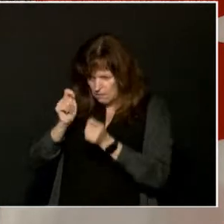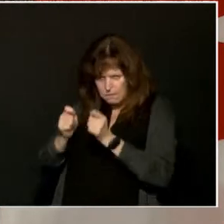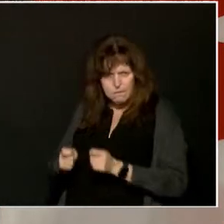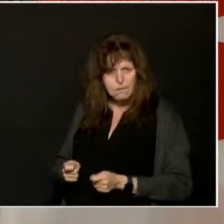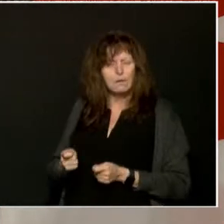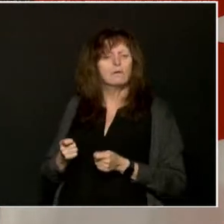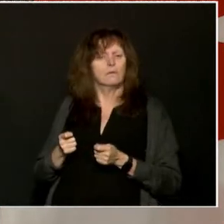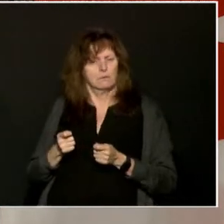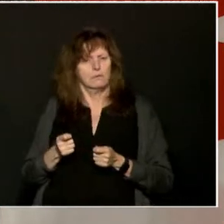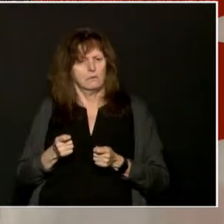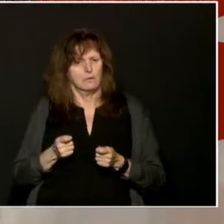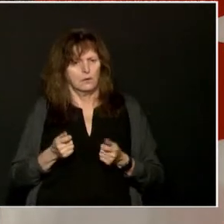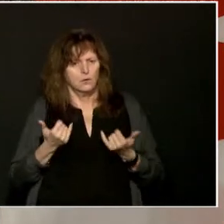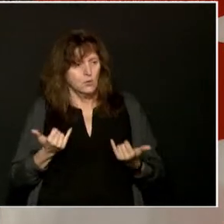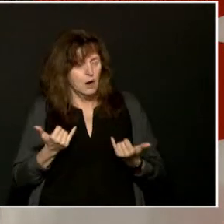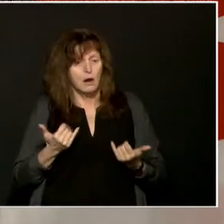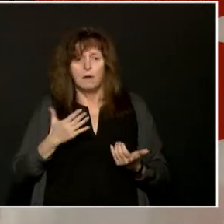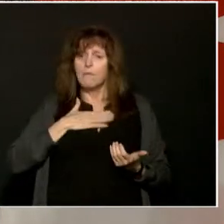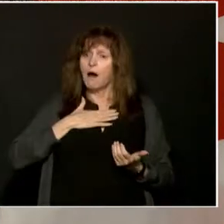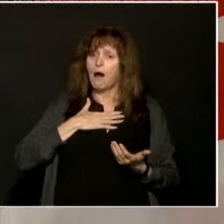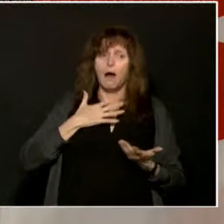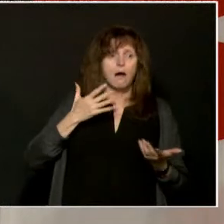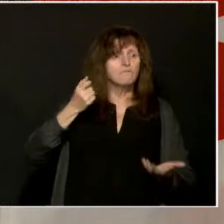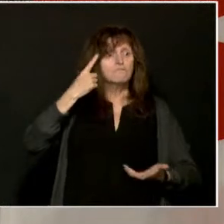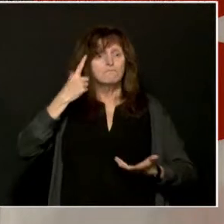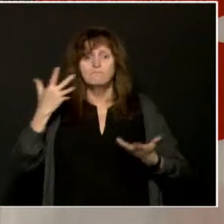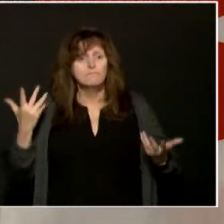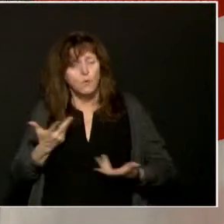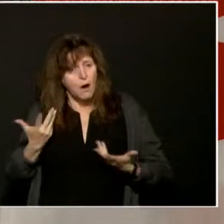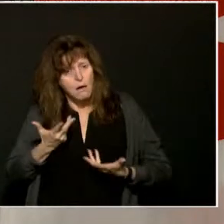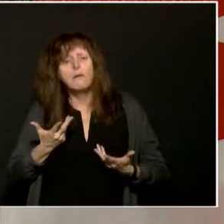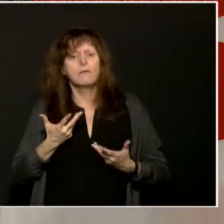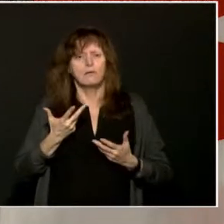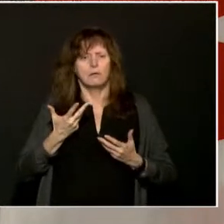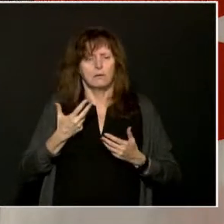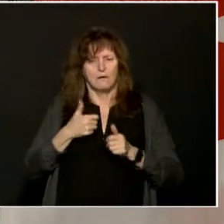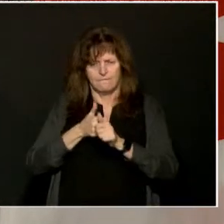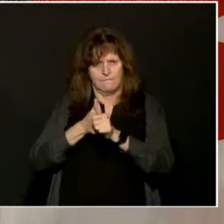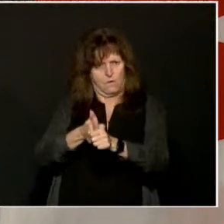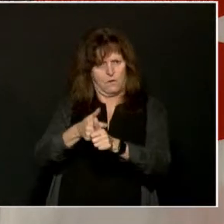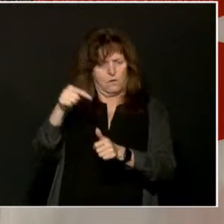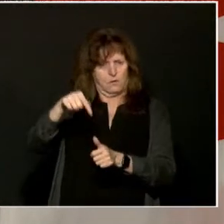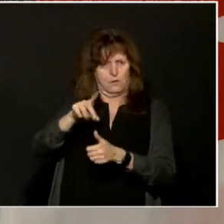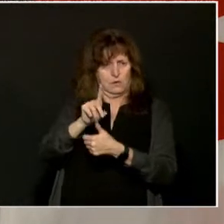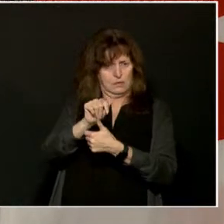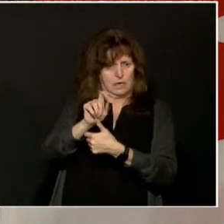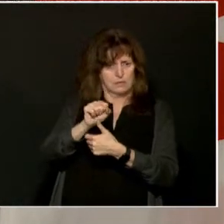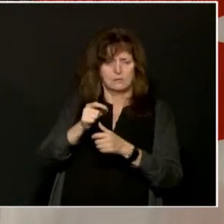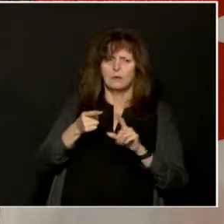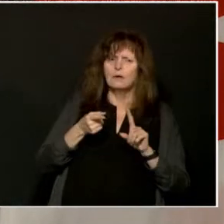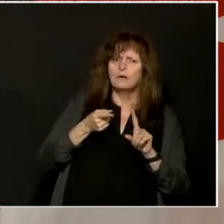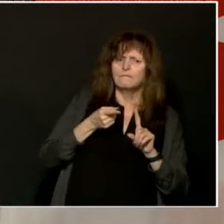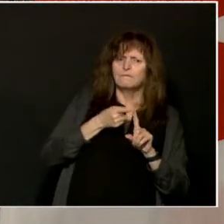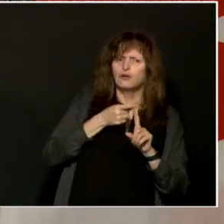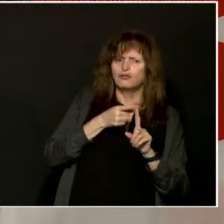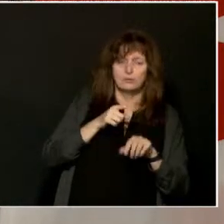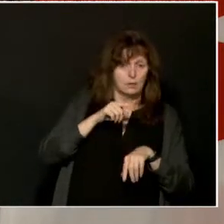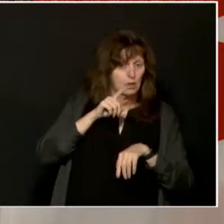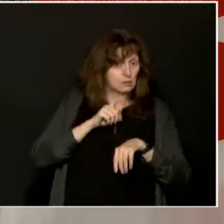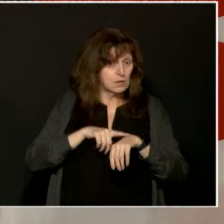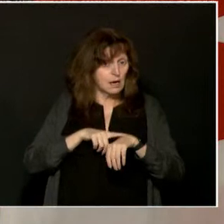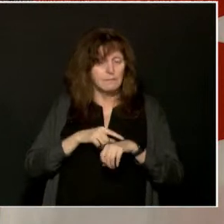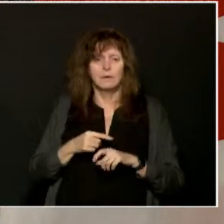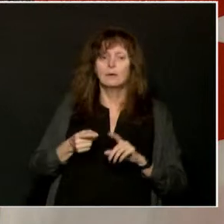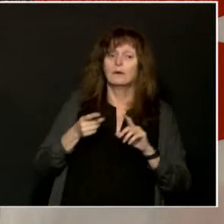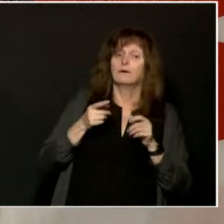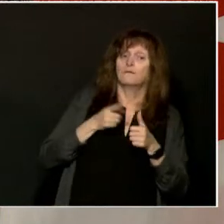is that we are continuing along the replication of the first, which was focused on age and at risk, as we wanted to make sure